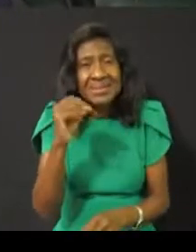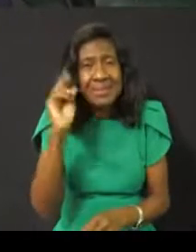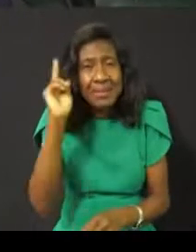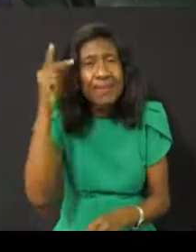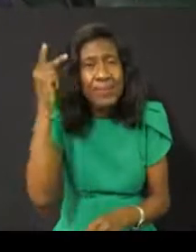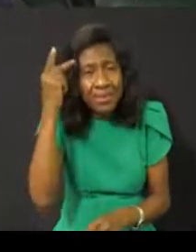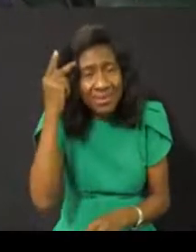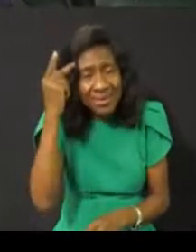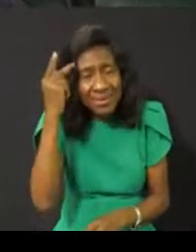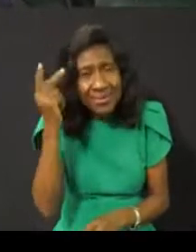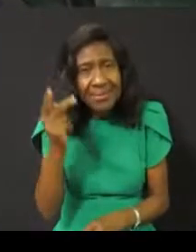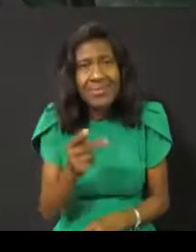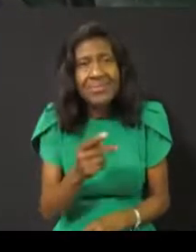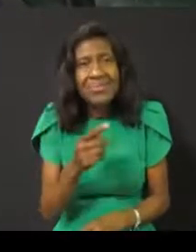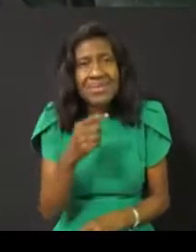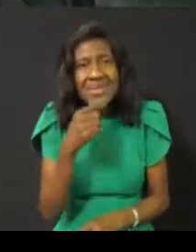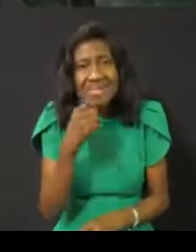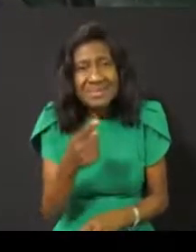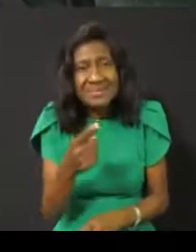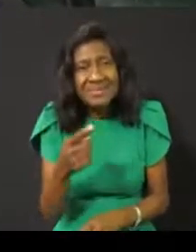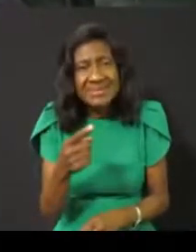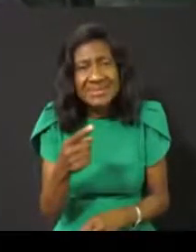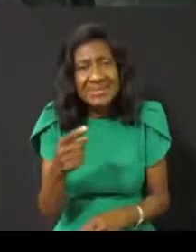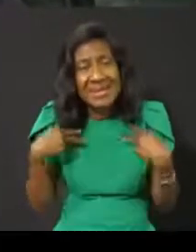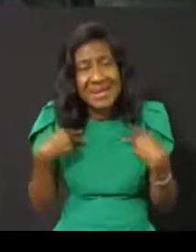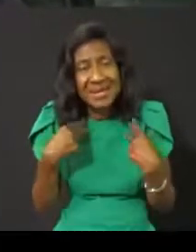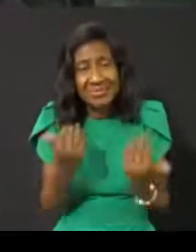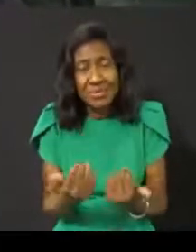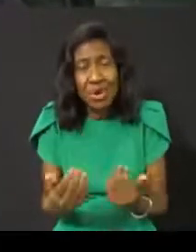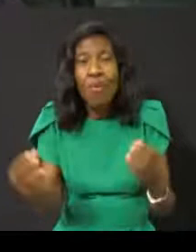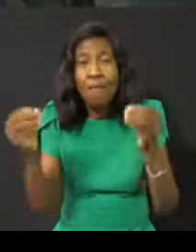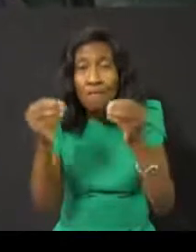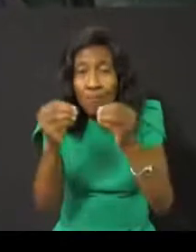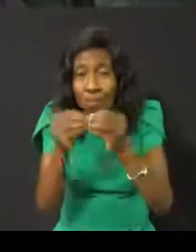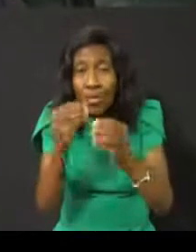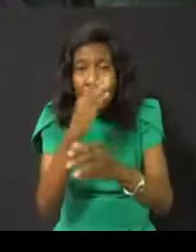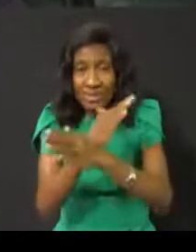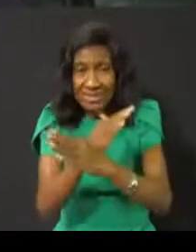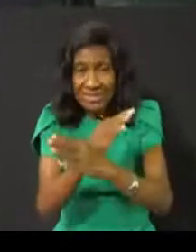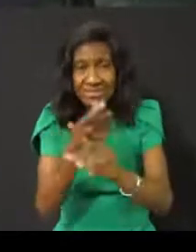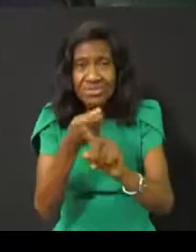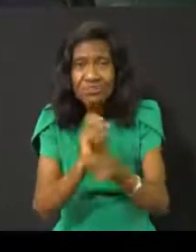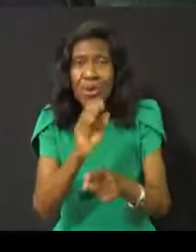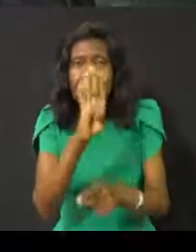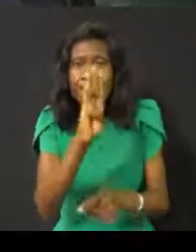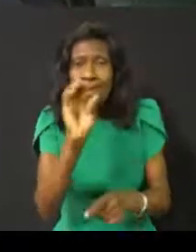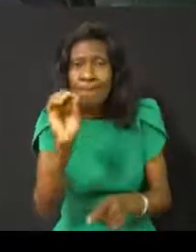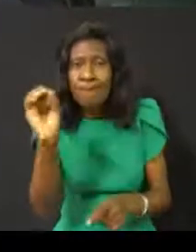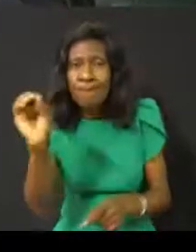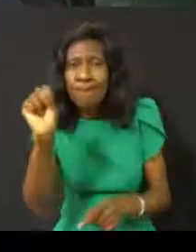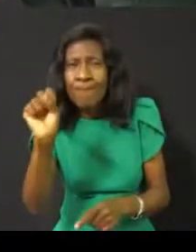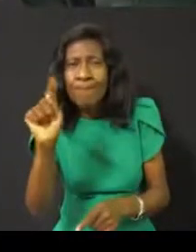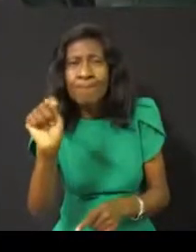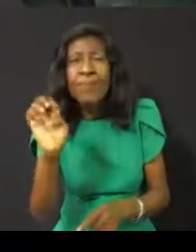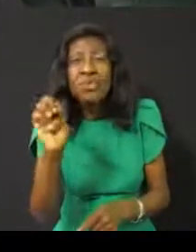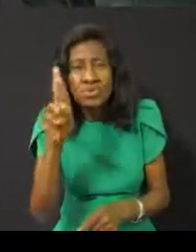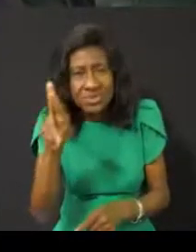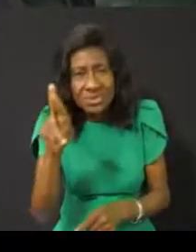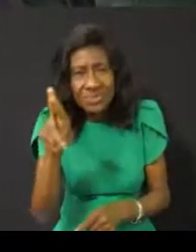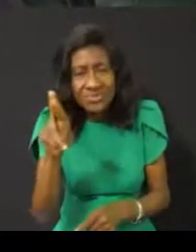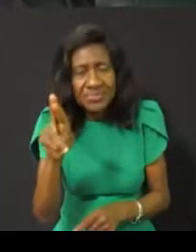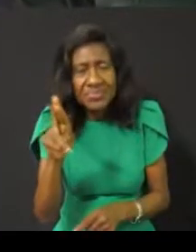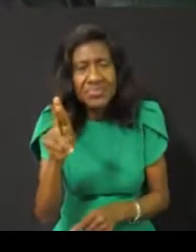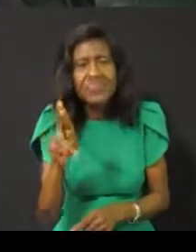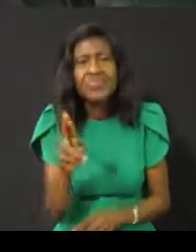have joined the cohort now, feeling that extra protection from the booster. We've seen in the news that immunoglobulin